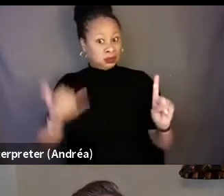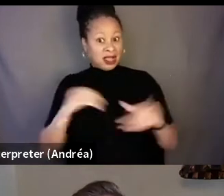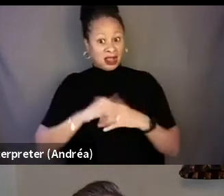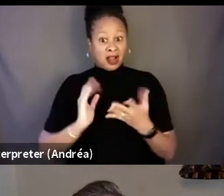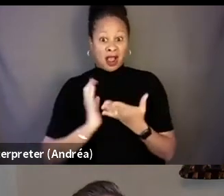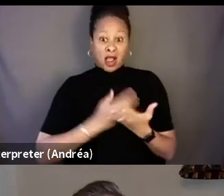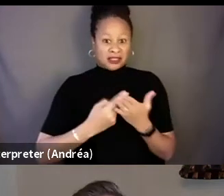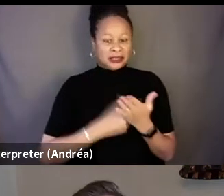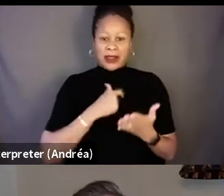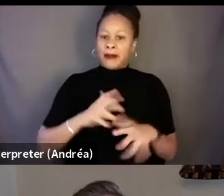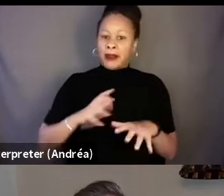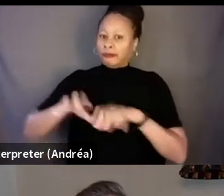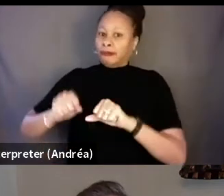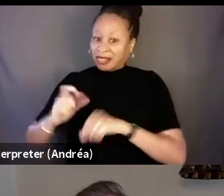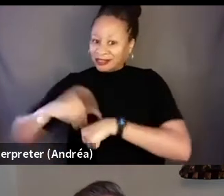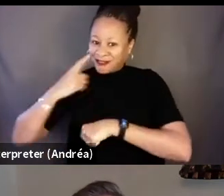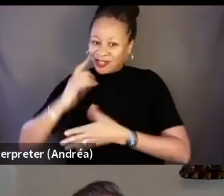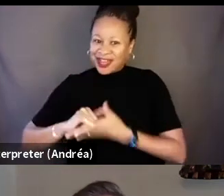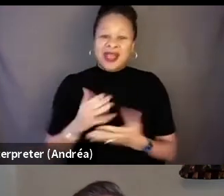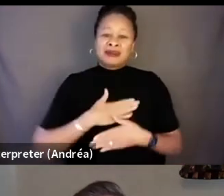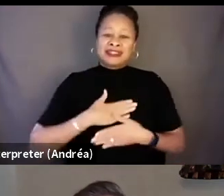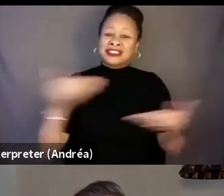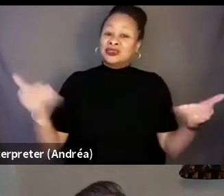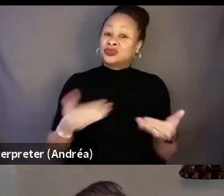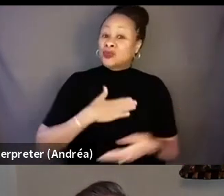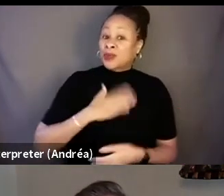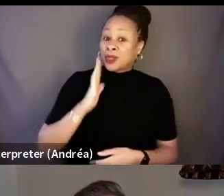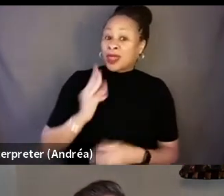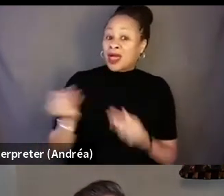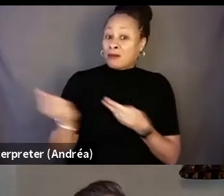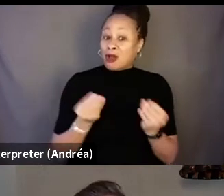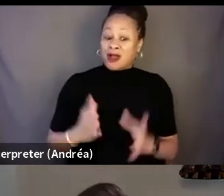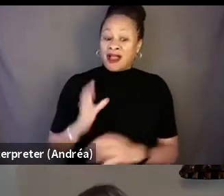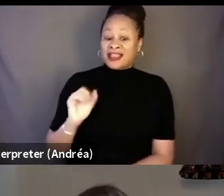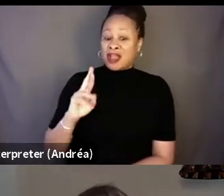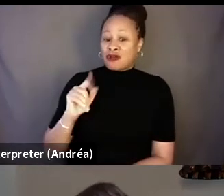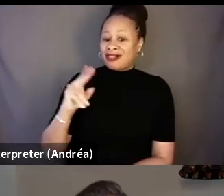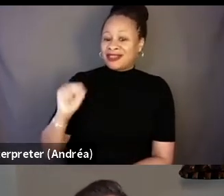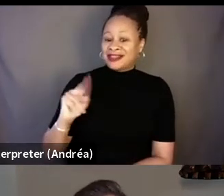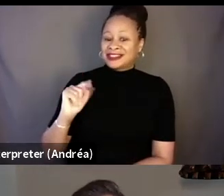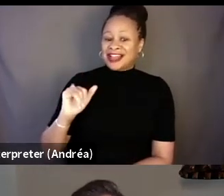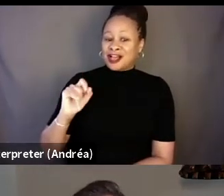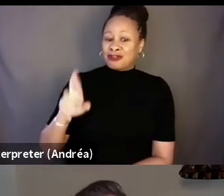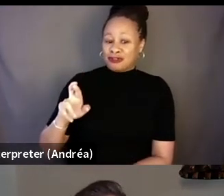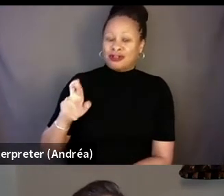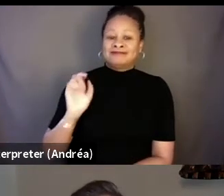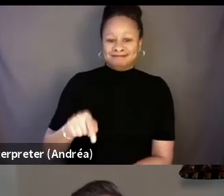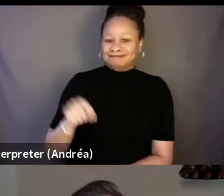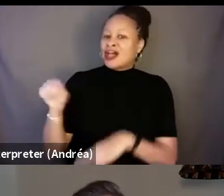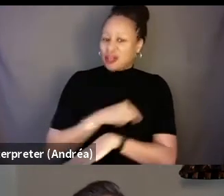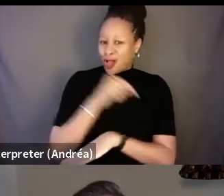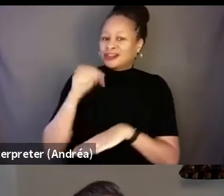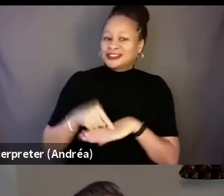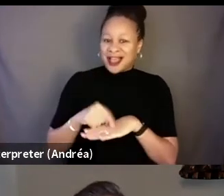I don't want to take up any more time. So please, I'd like to introduce our moderator, Carolyn Tyler. Now, Carolyn is a